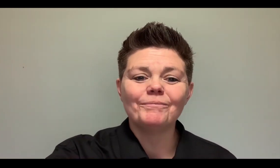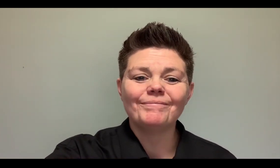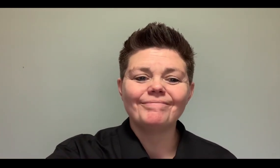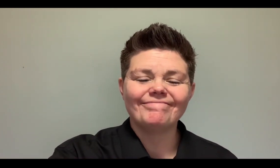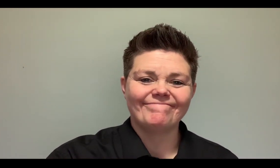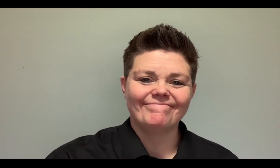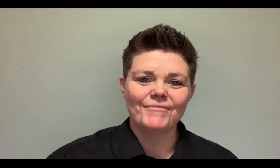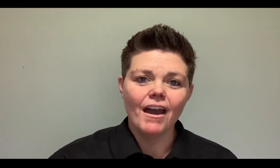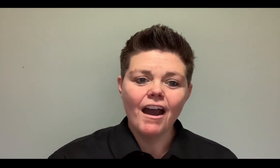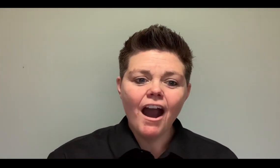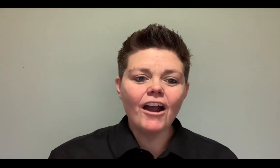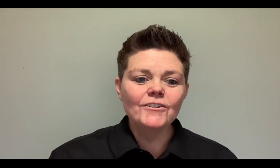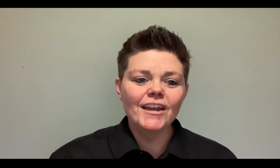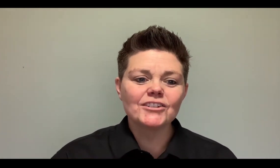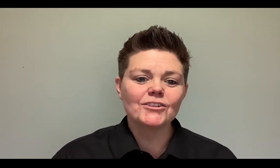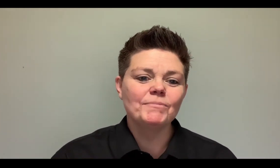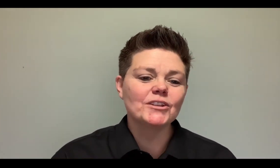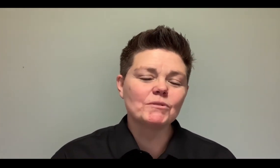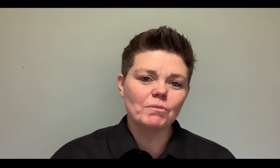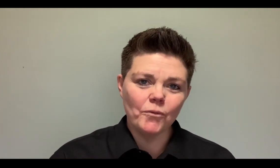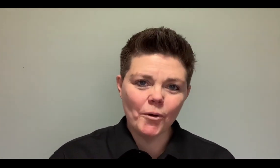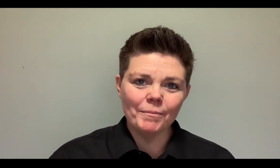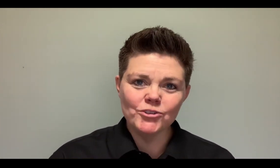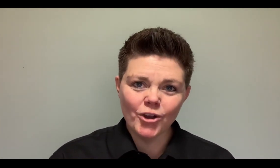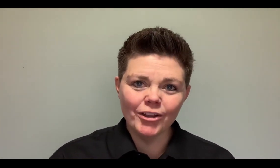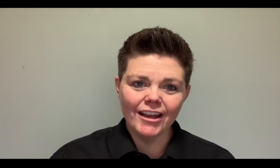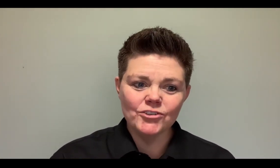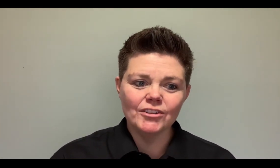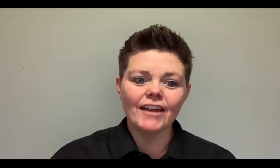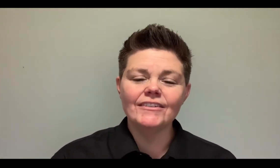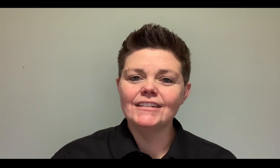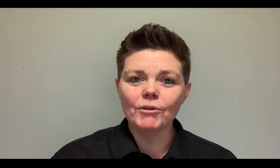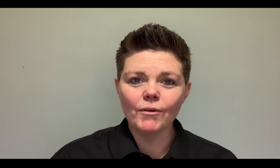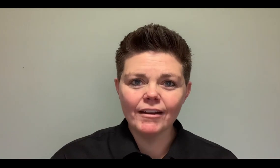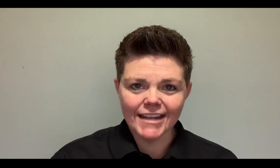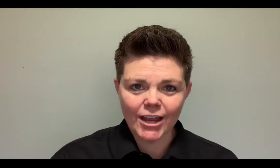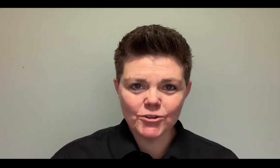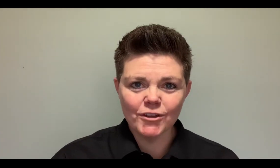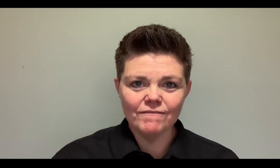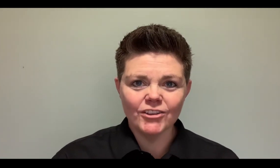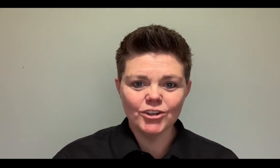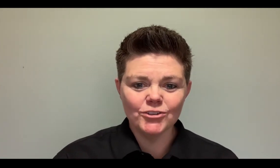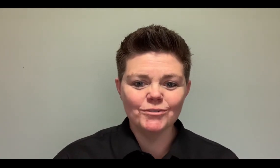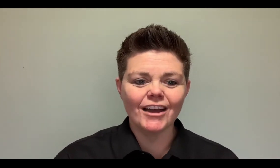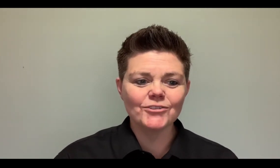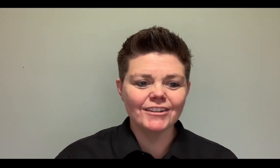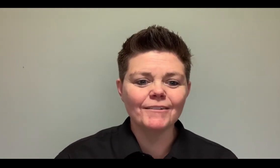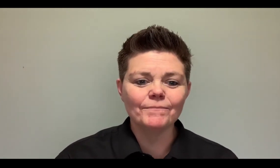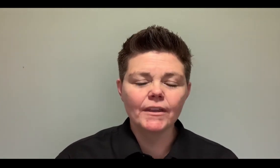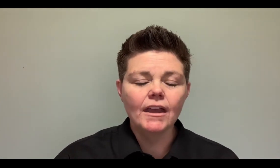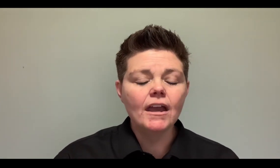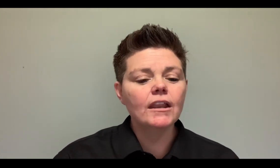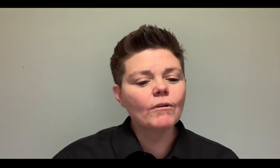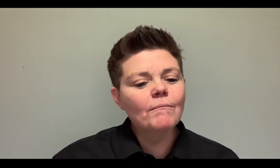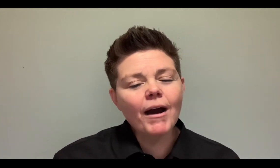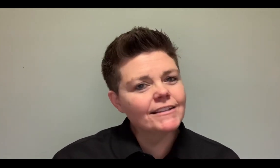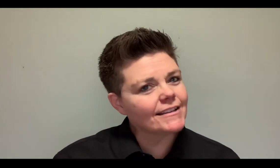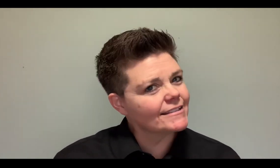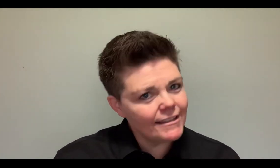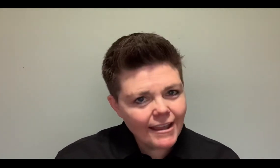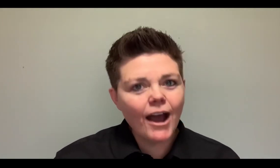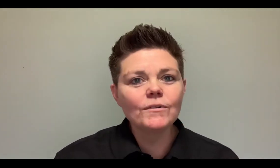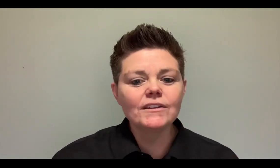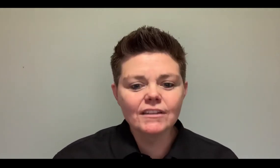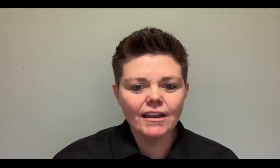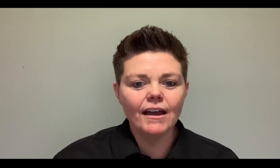work. Our next piece was performed by John Legend at the Democratic National Convention in 2008, and it reminds